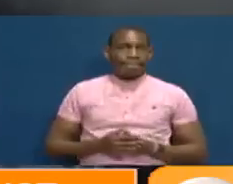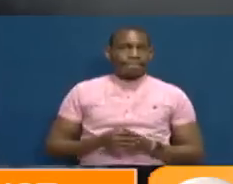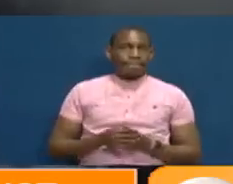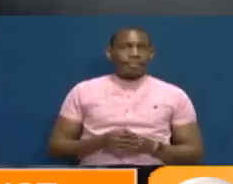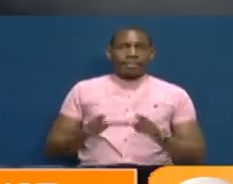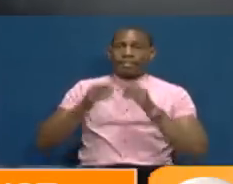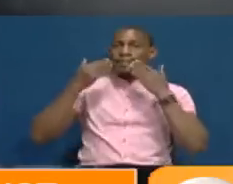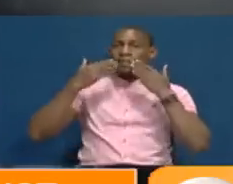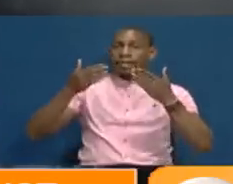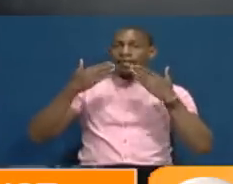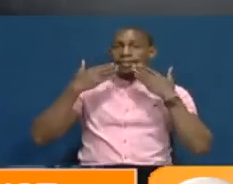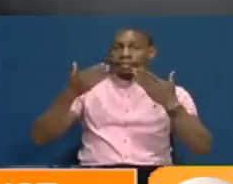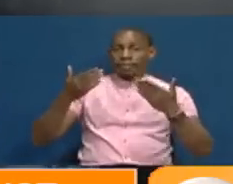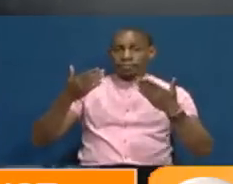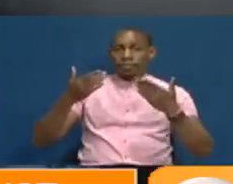na nashukuru.